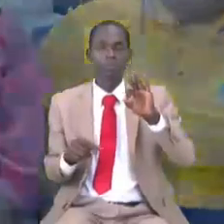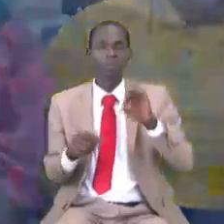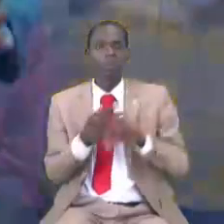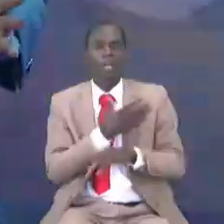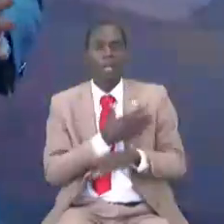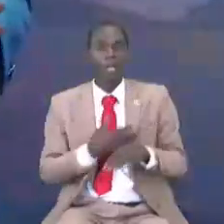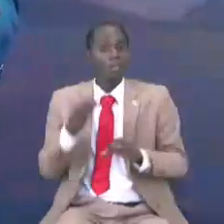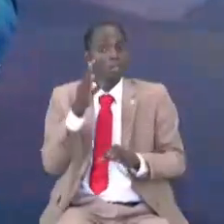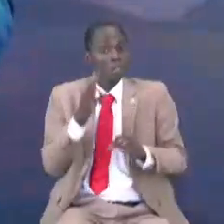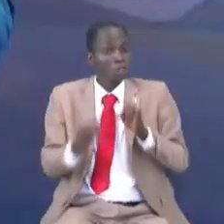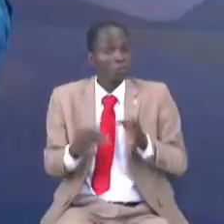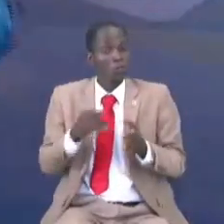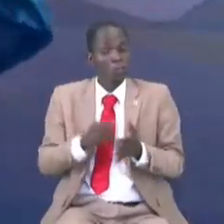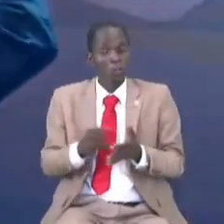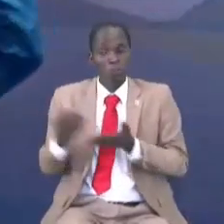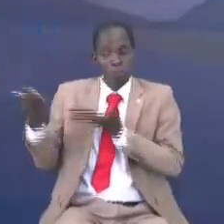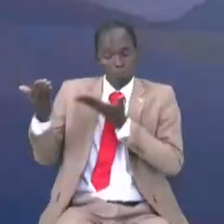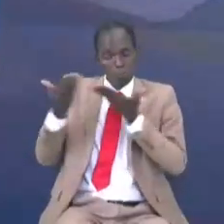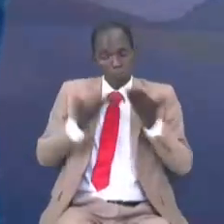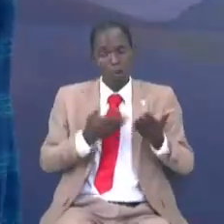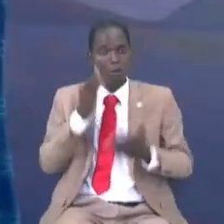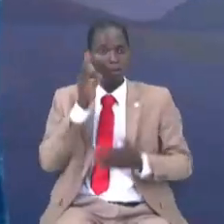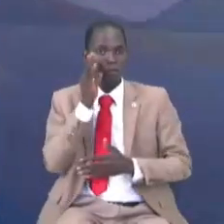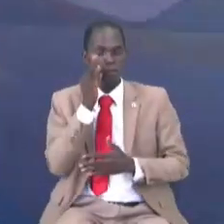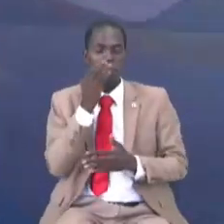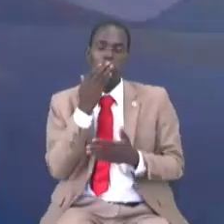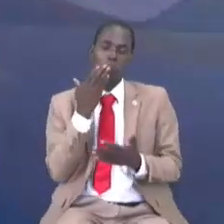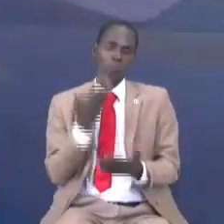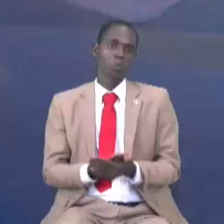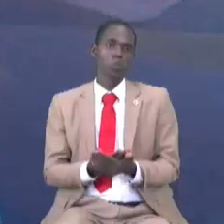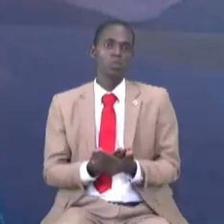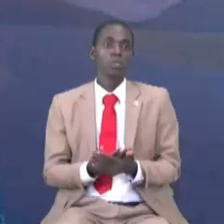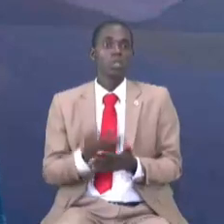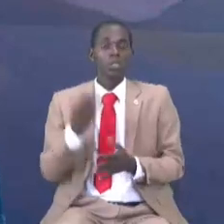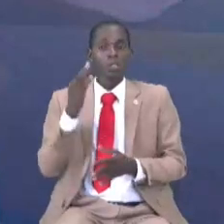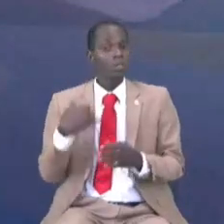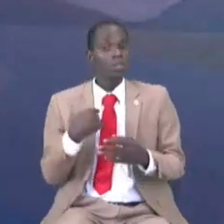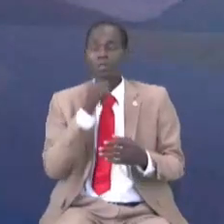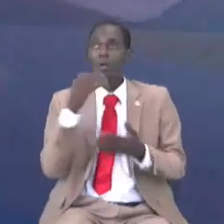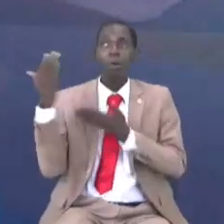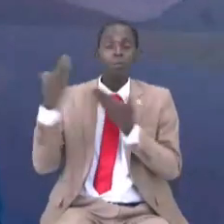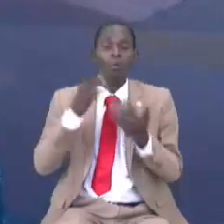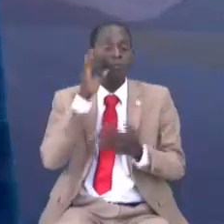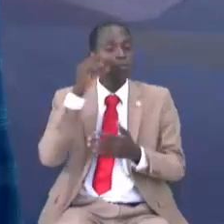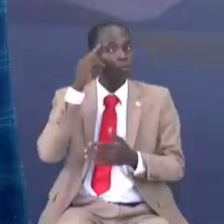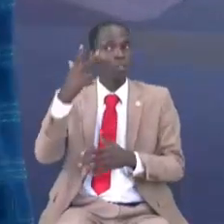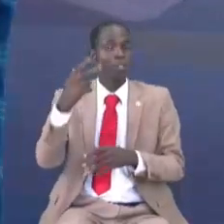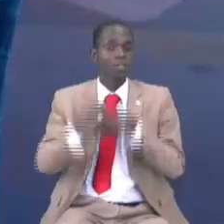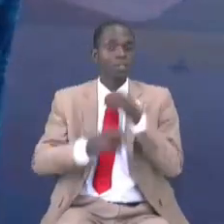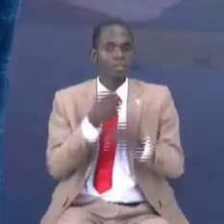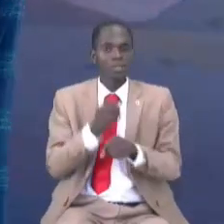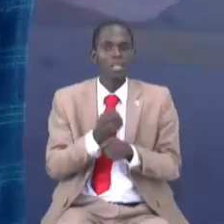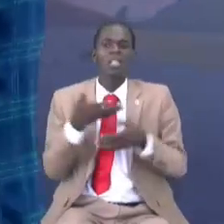has not borne fruit all these 3 years. Let's give each a period of 1 year, a period of